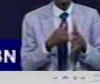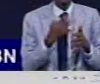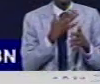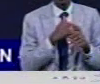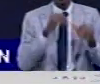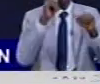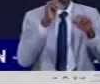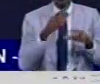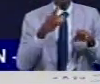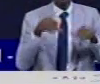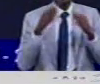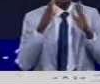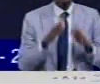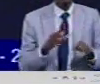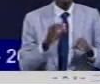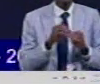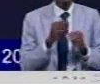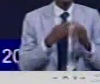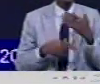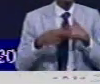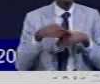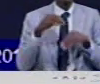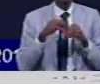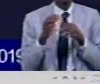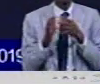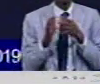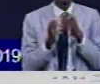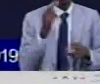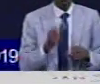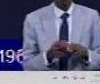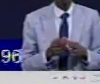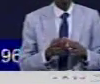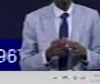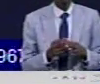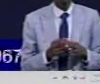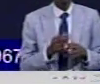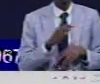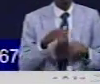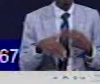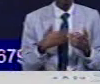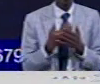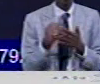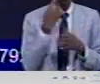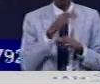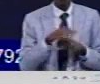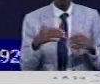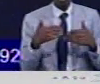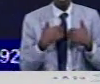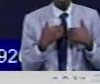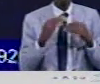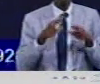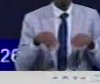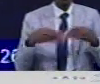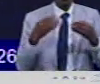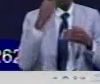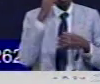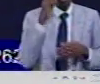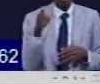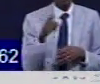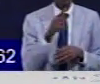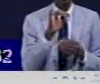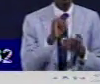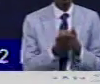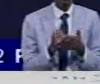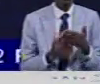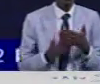have, provide for them so that next time when we come, they will be able to sacrificially give unto you.